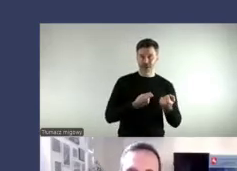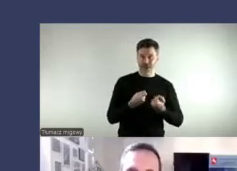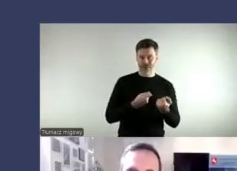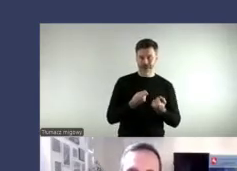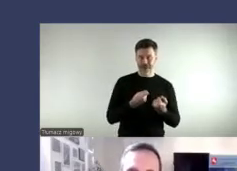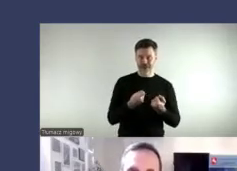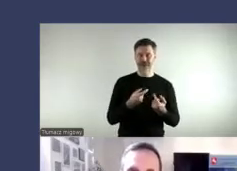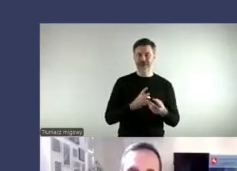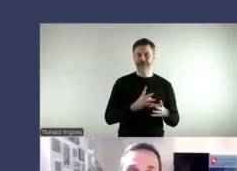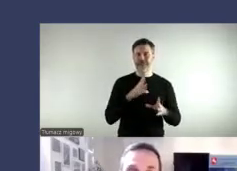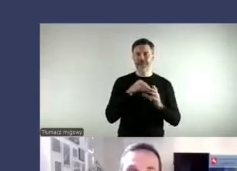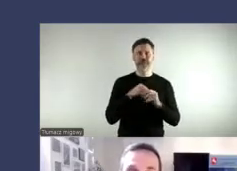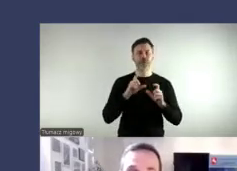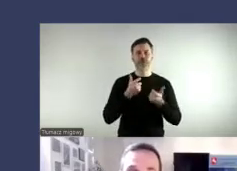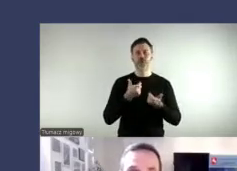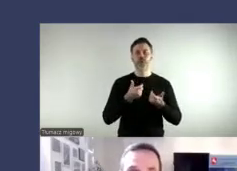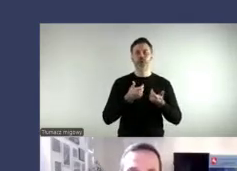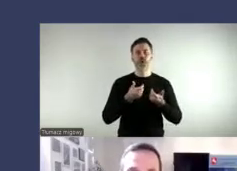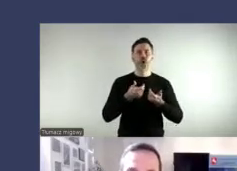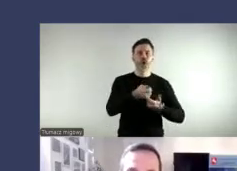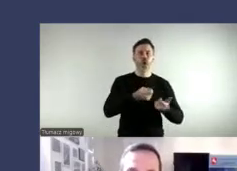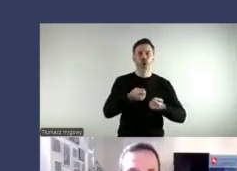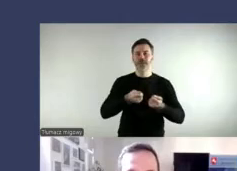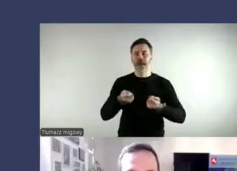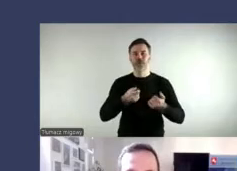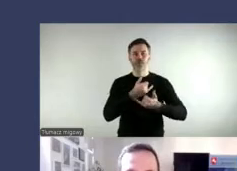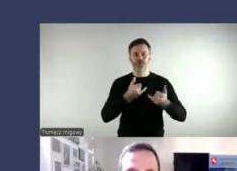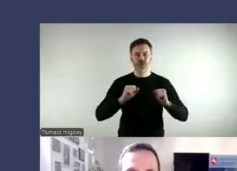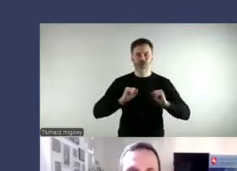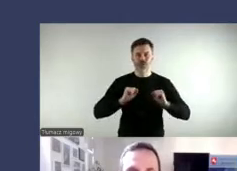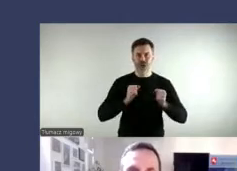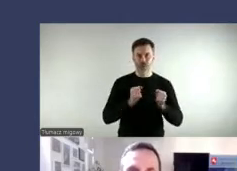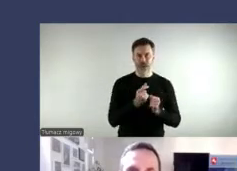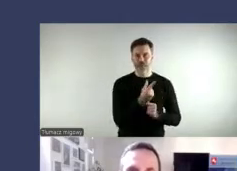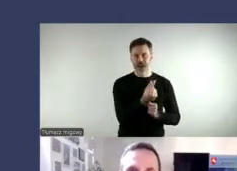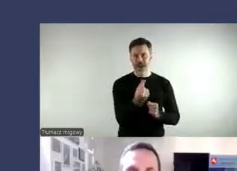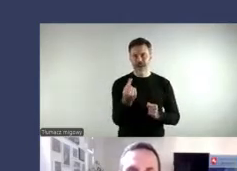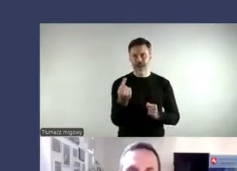department, the one I had with my collaborators, were responsible for